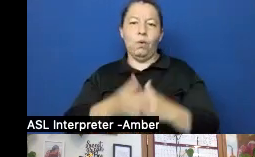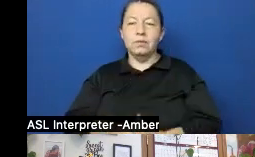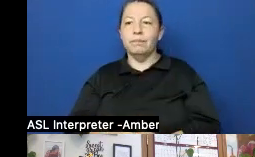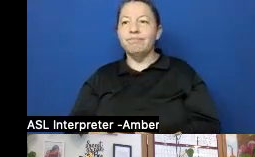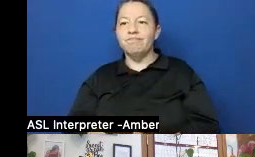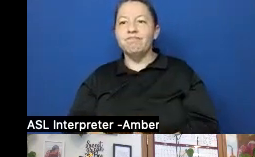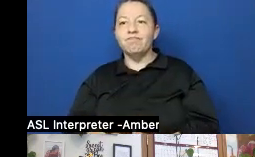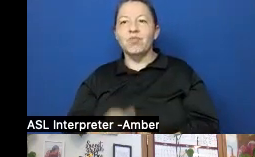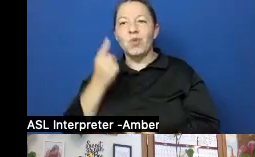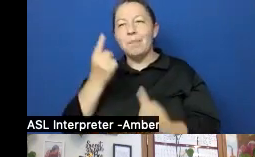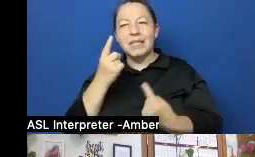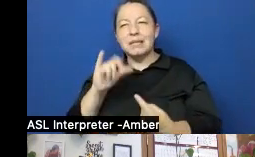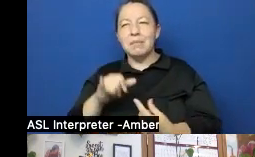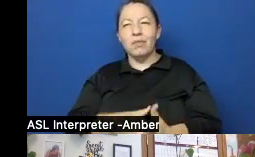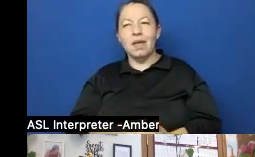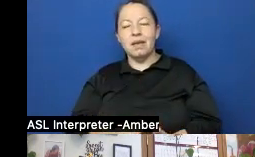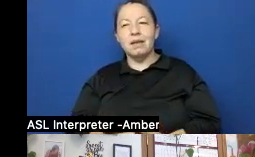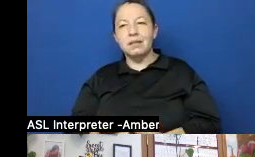of pondering.